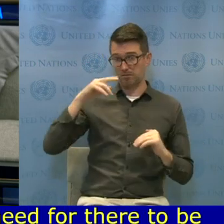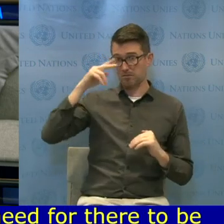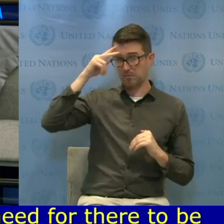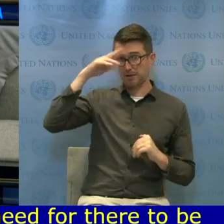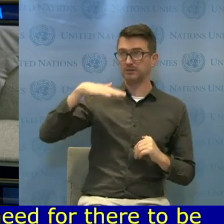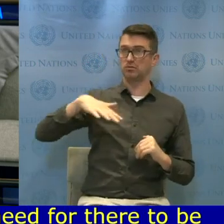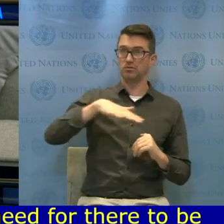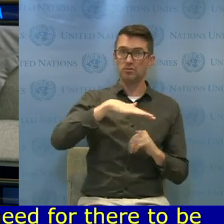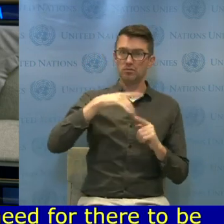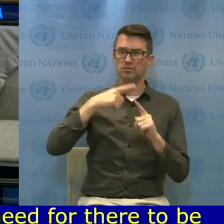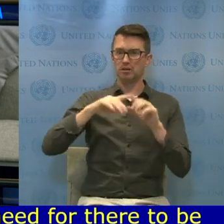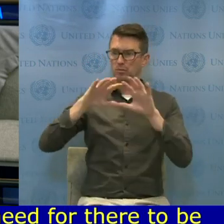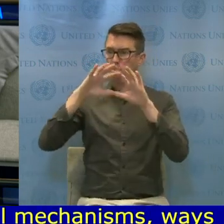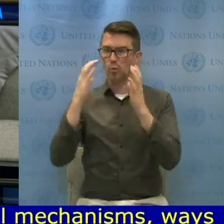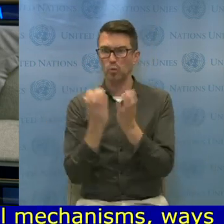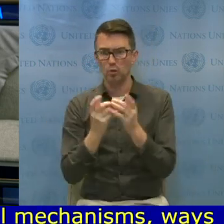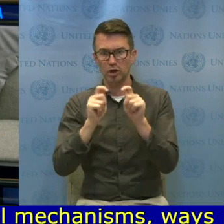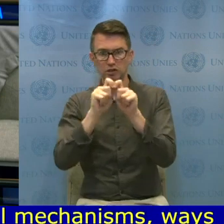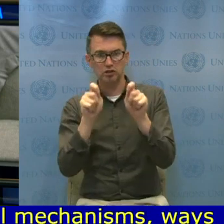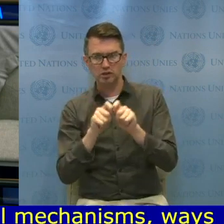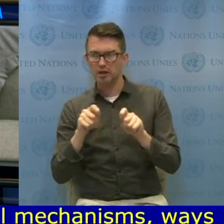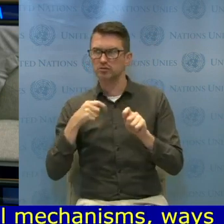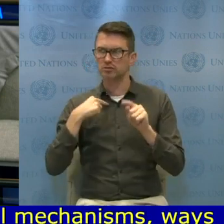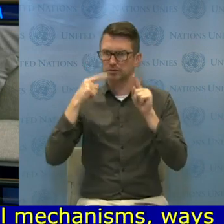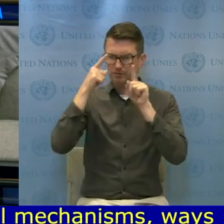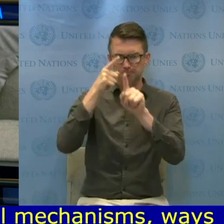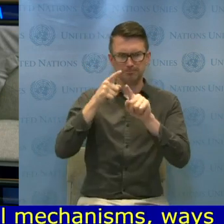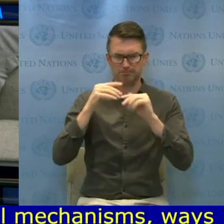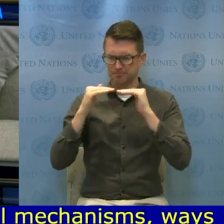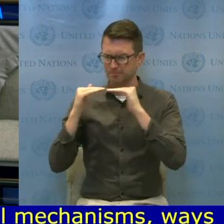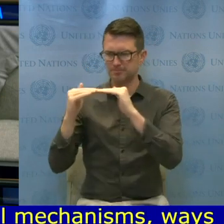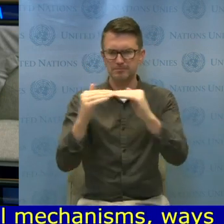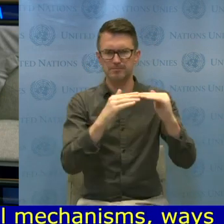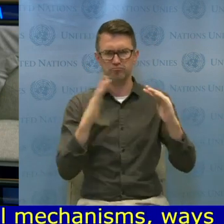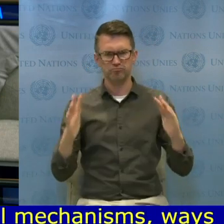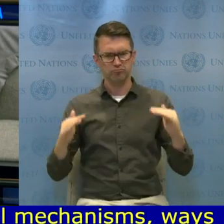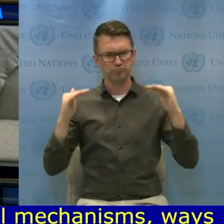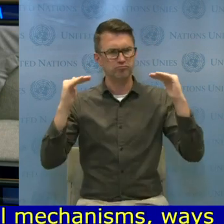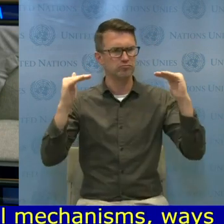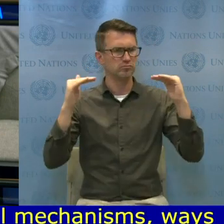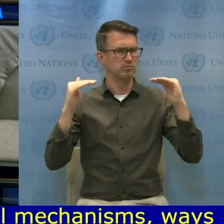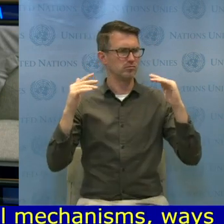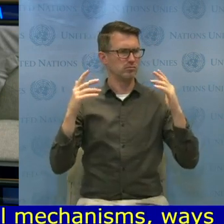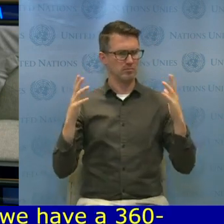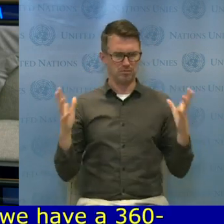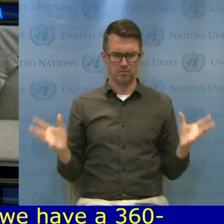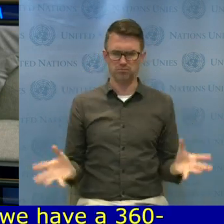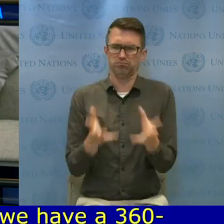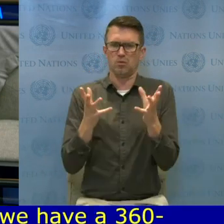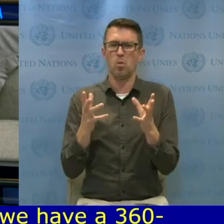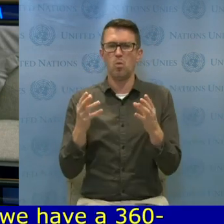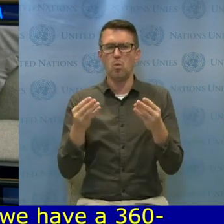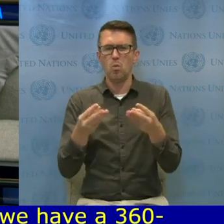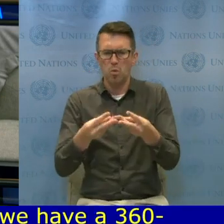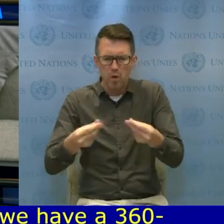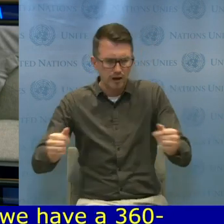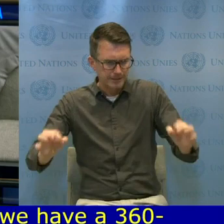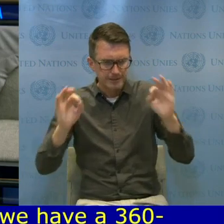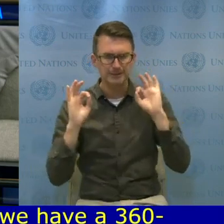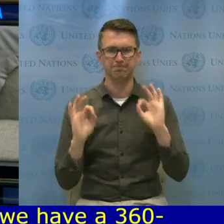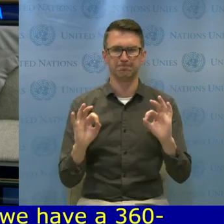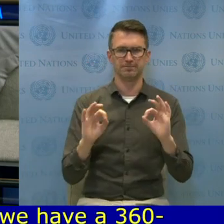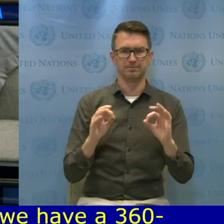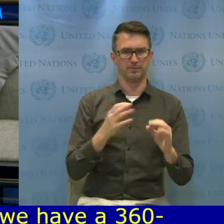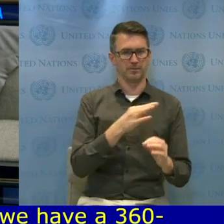of health services of a very high quality, laying particular emphasis on the rights of those with disabilities, particularly